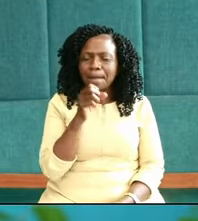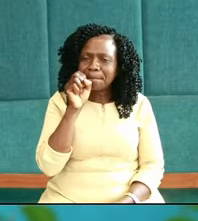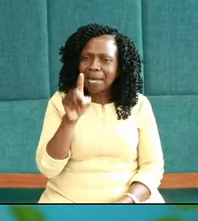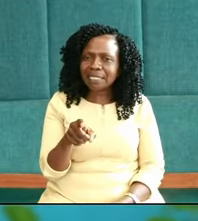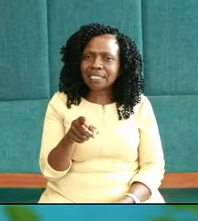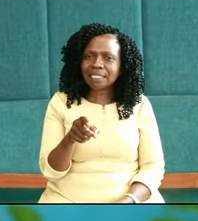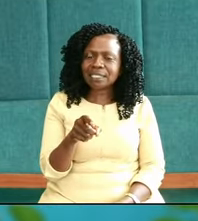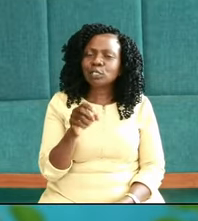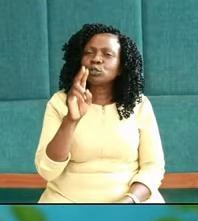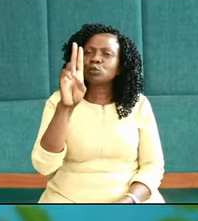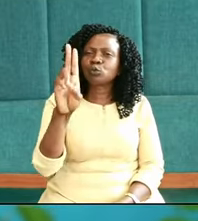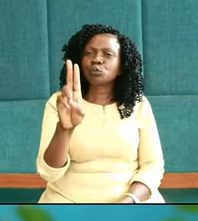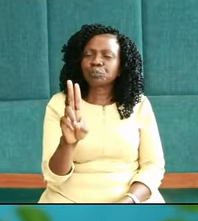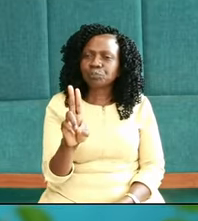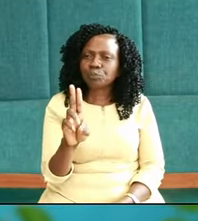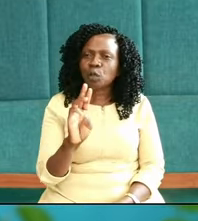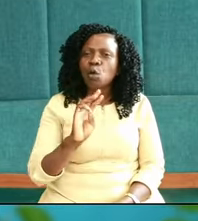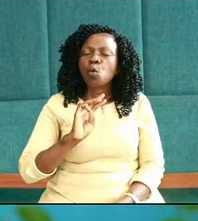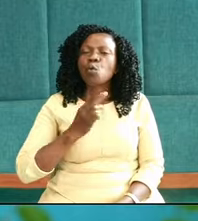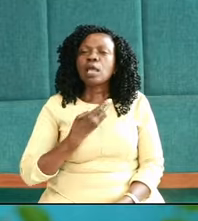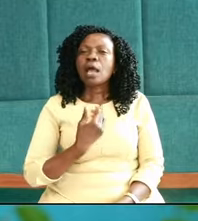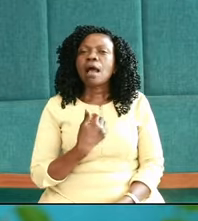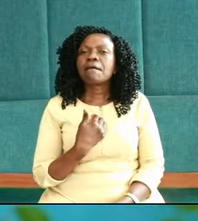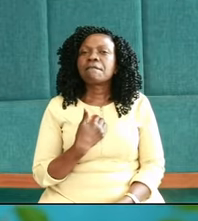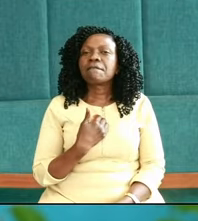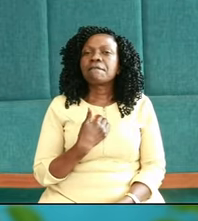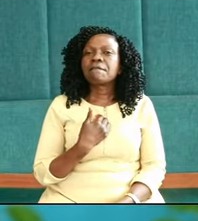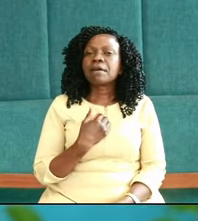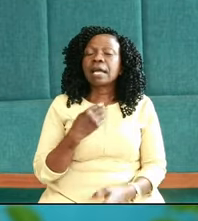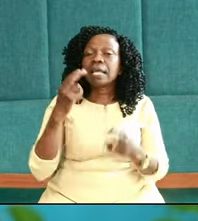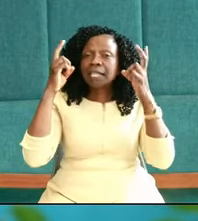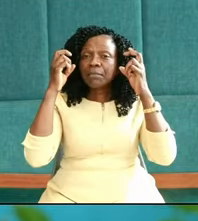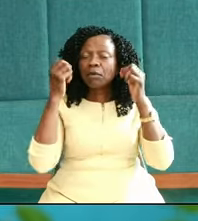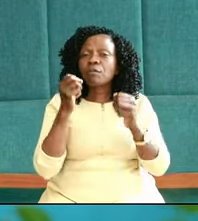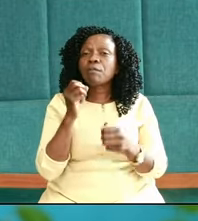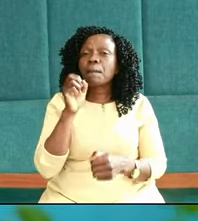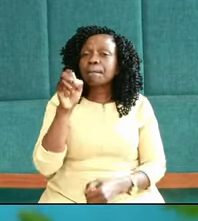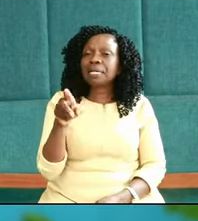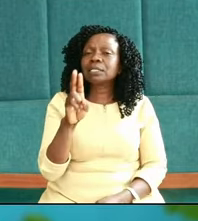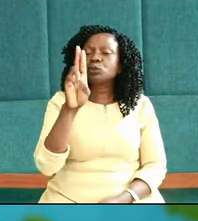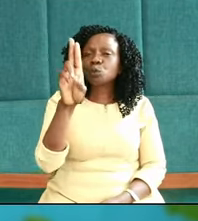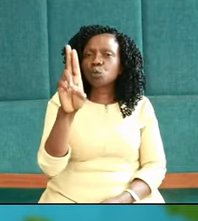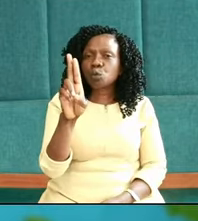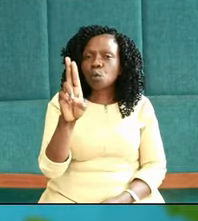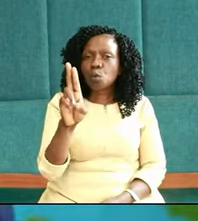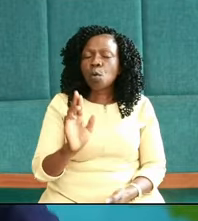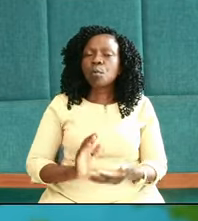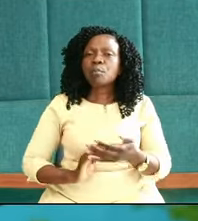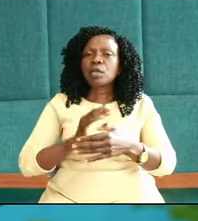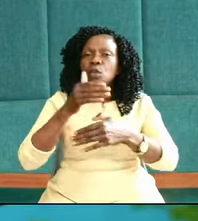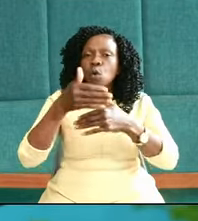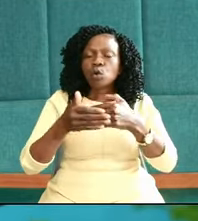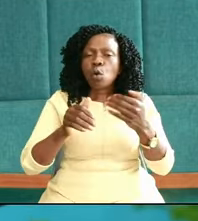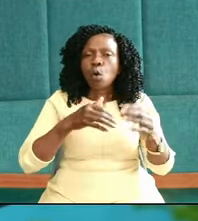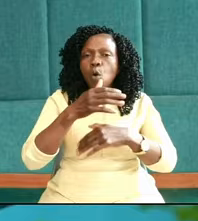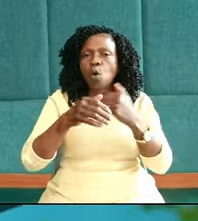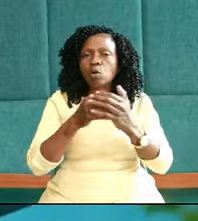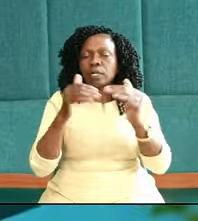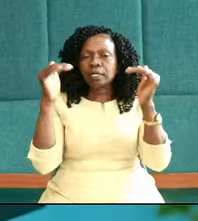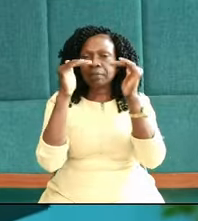we have a theme for the February saying, beyond all limits